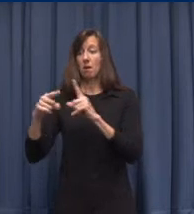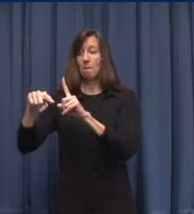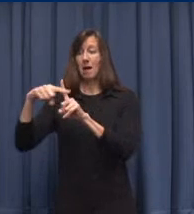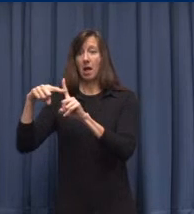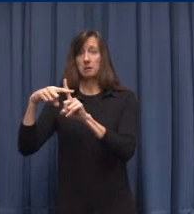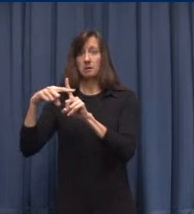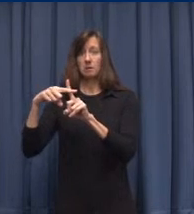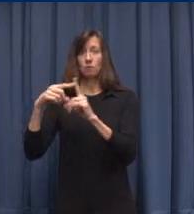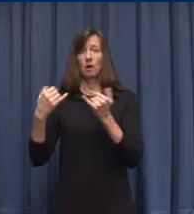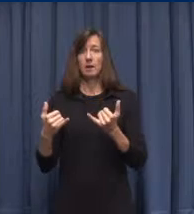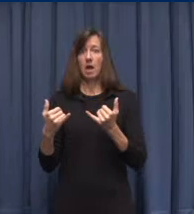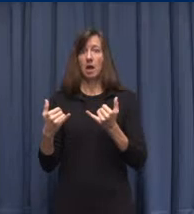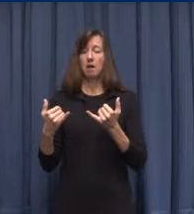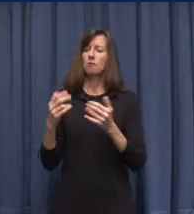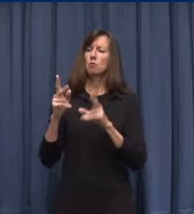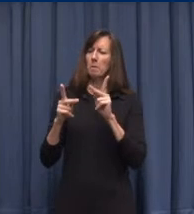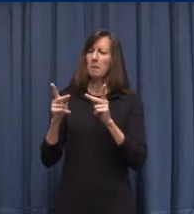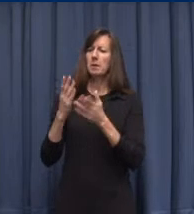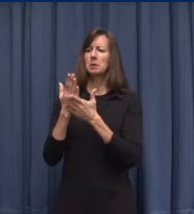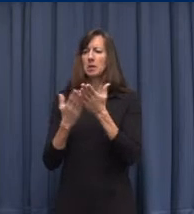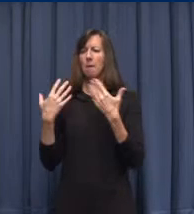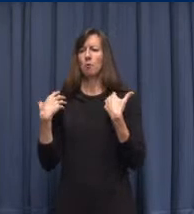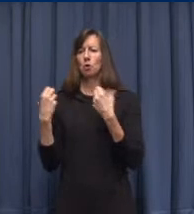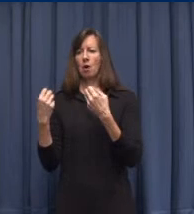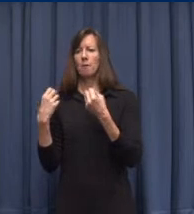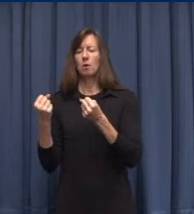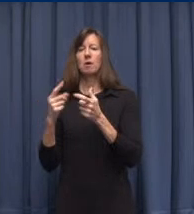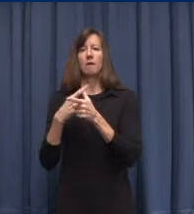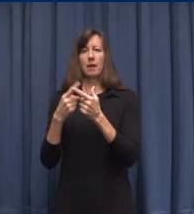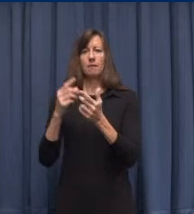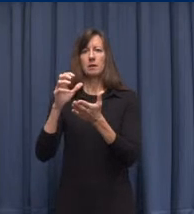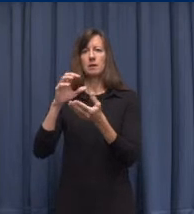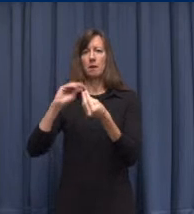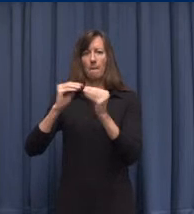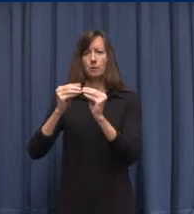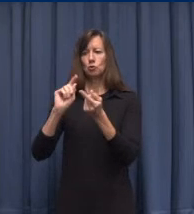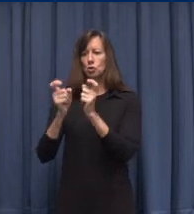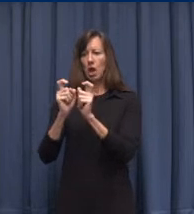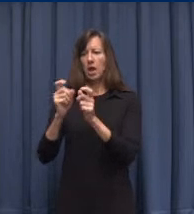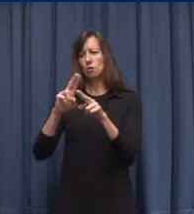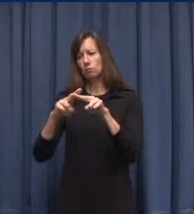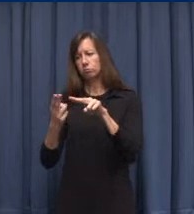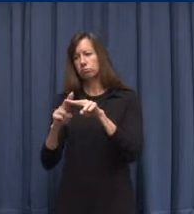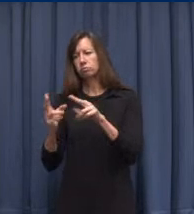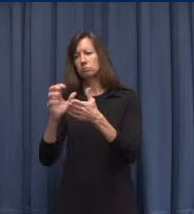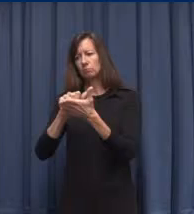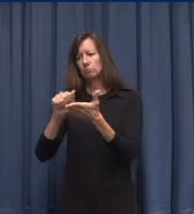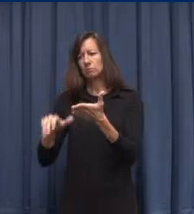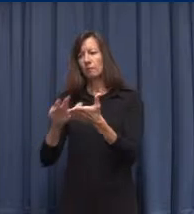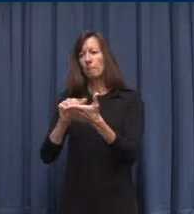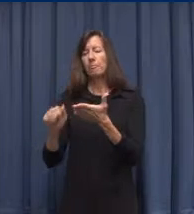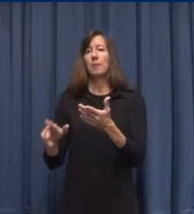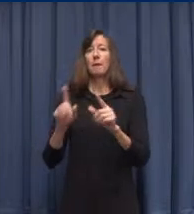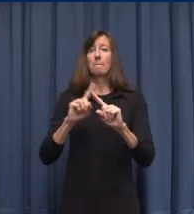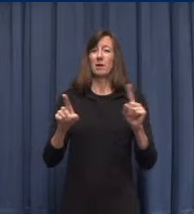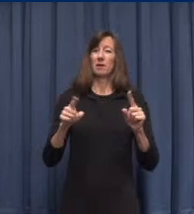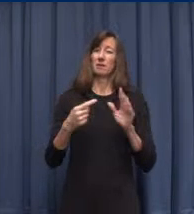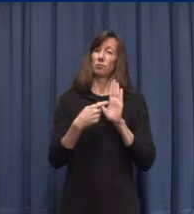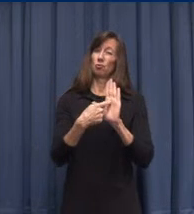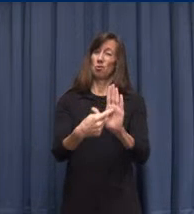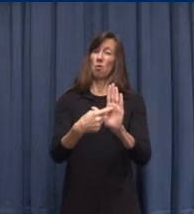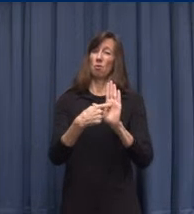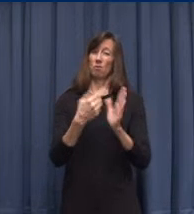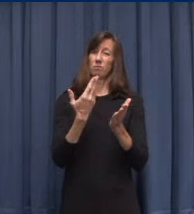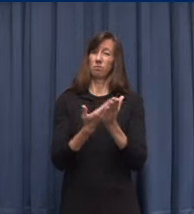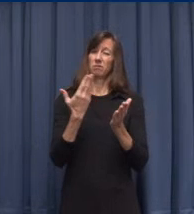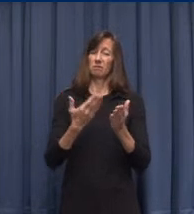as we're clearing cases and people are recovering, those numbers come off. So this is showing a significant net increase in active